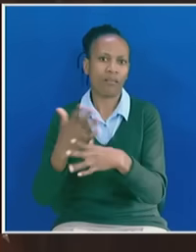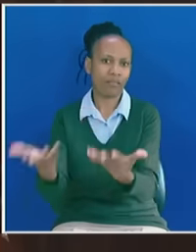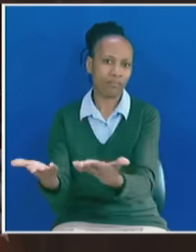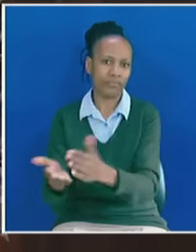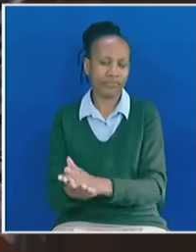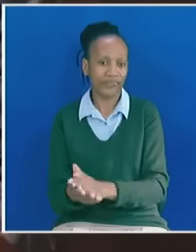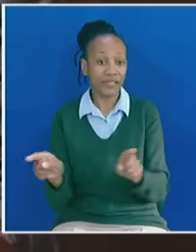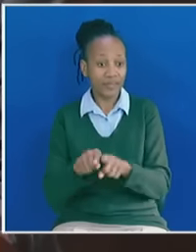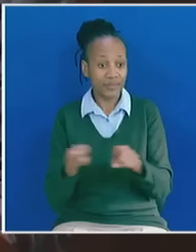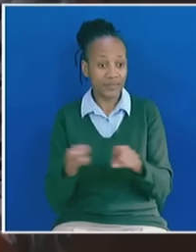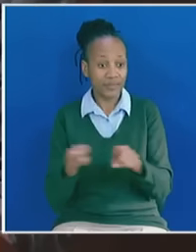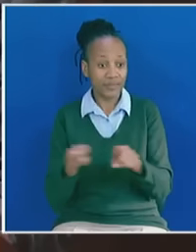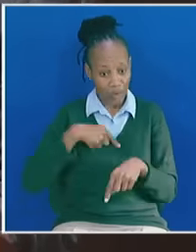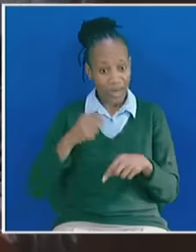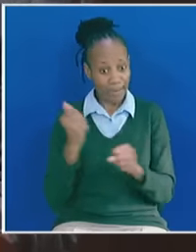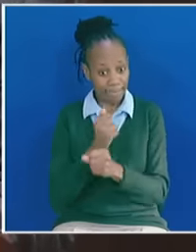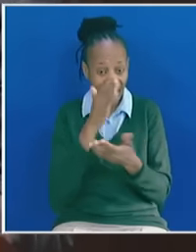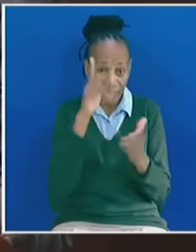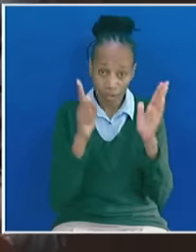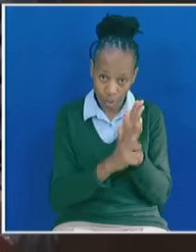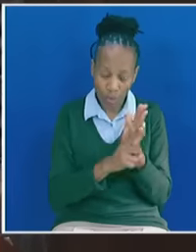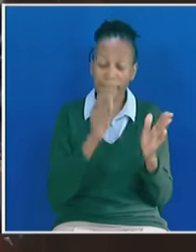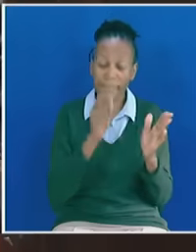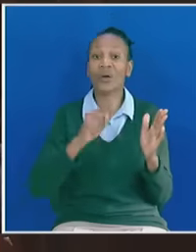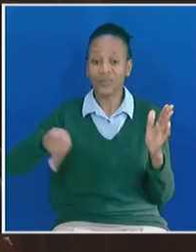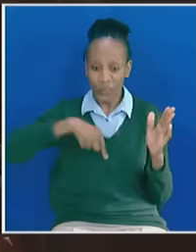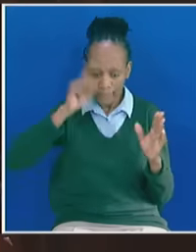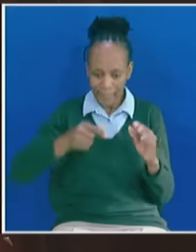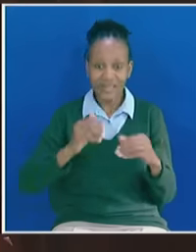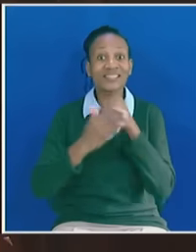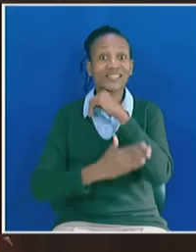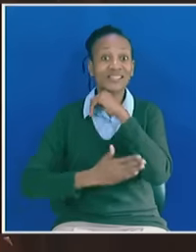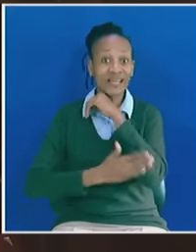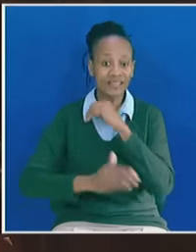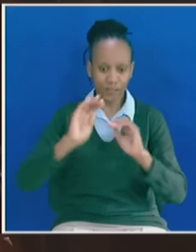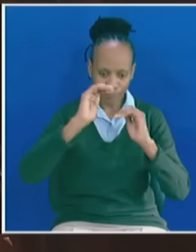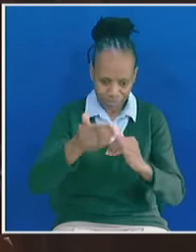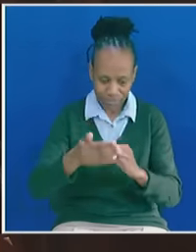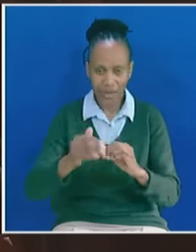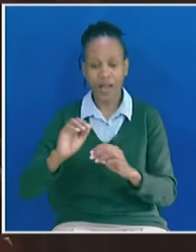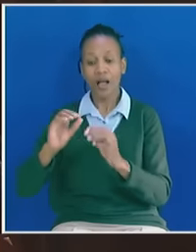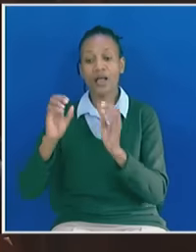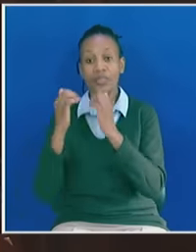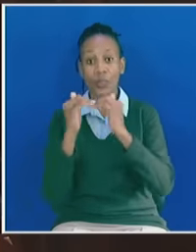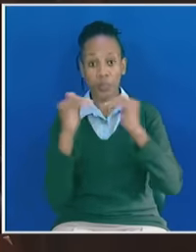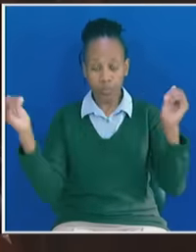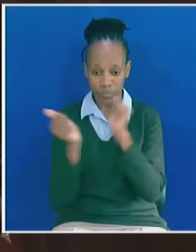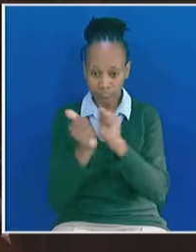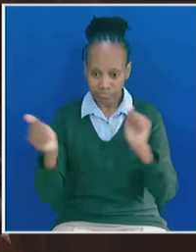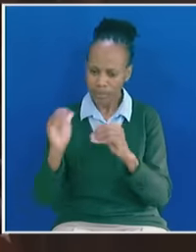enforcement agencies to ensure that we protect this country and our democracy without any fear or